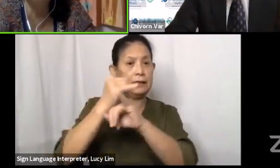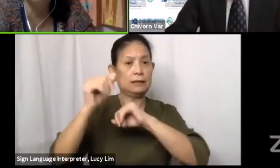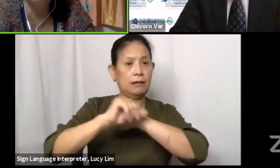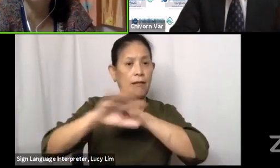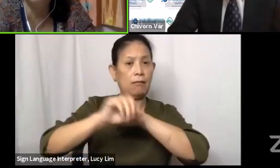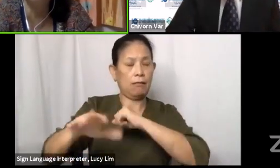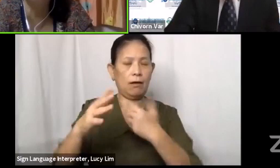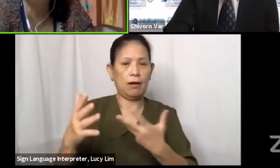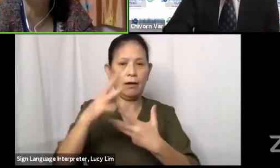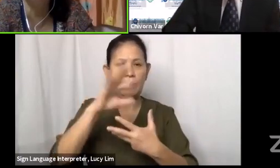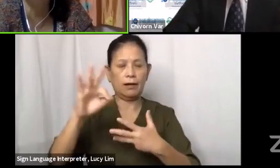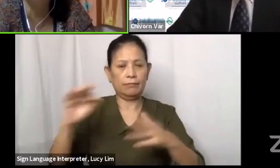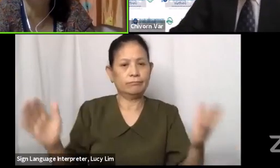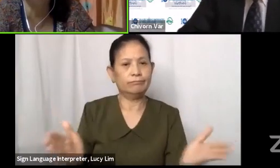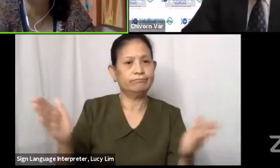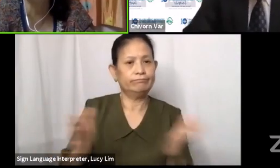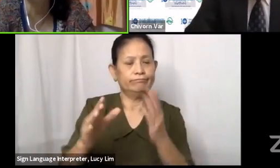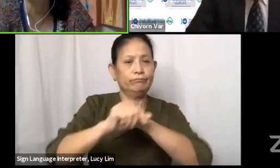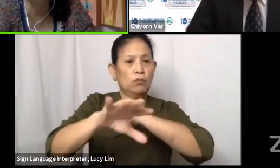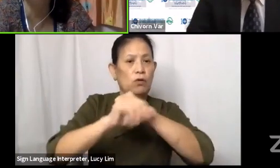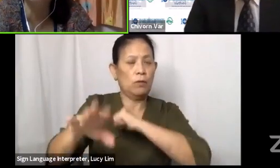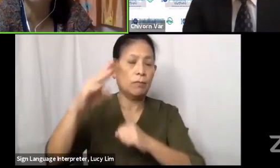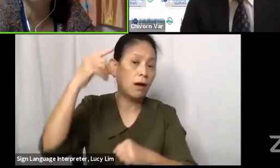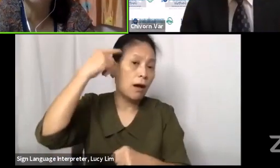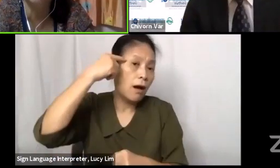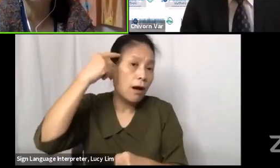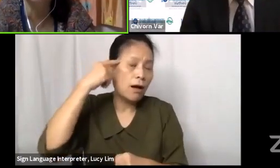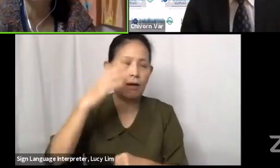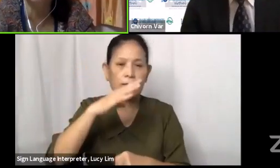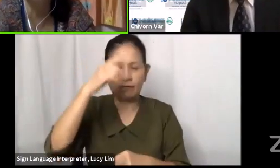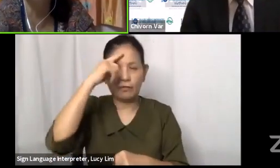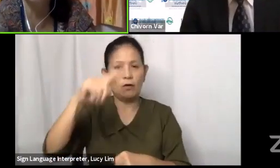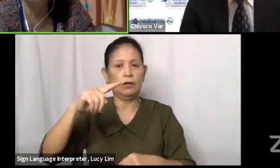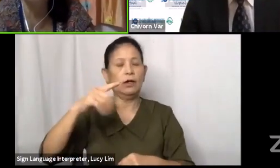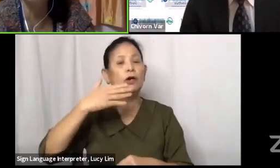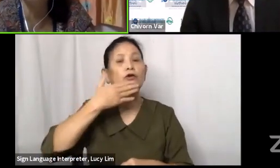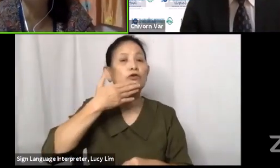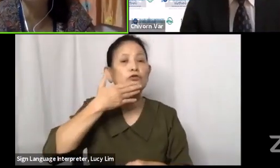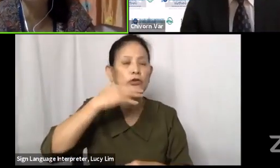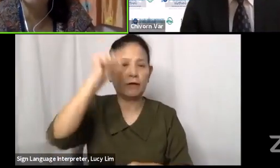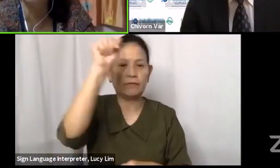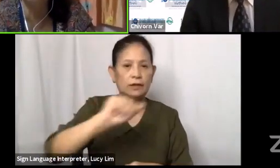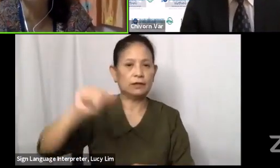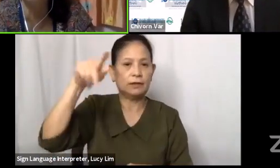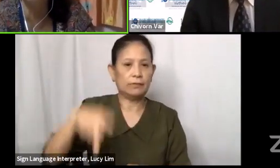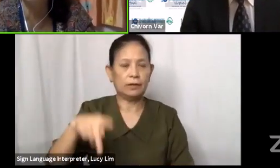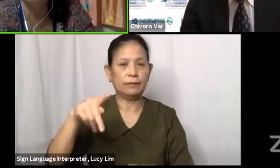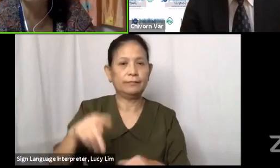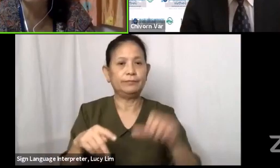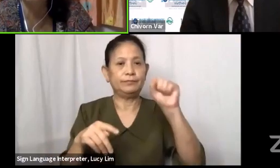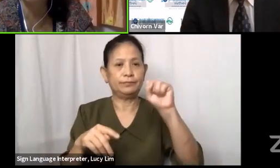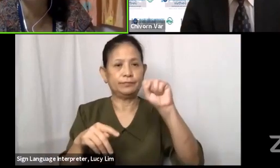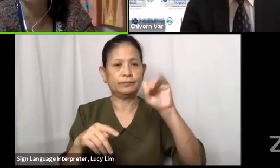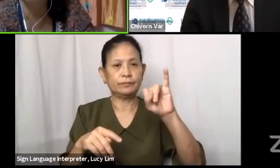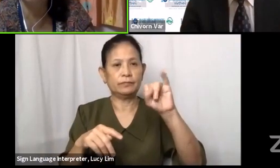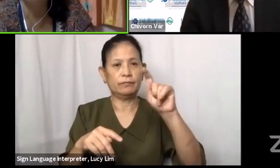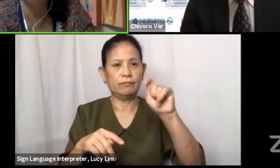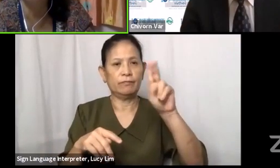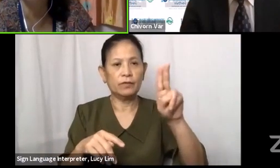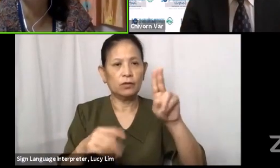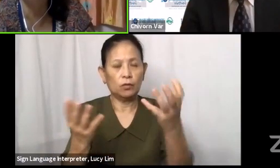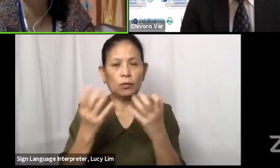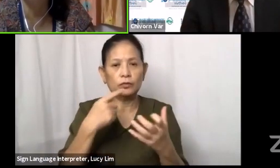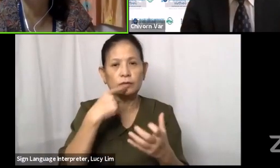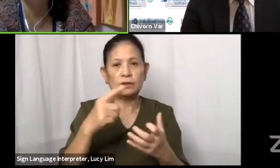promotes mental health and well-being by engaging the youth of Asia Pacific. So Situ, would you like to say something, a